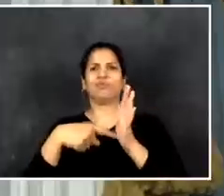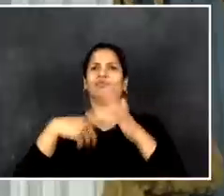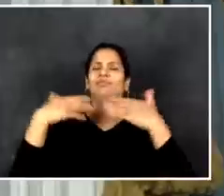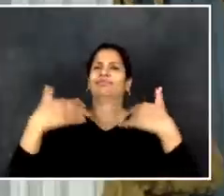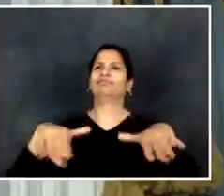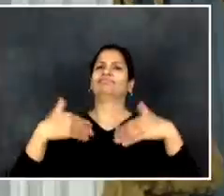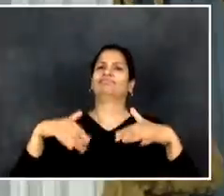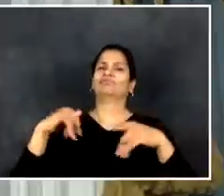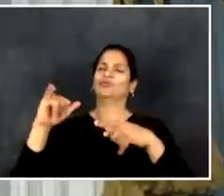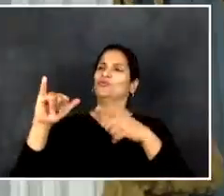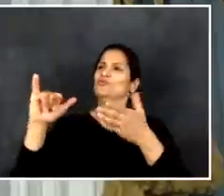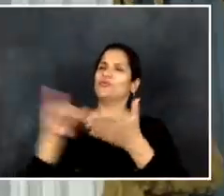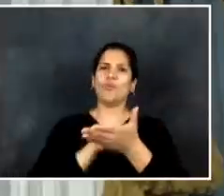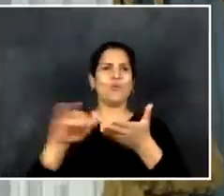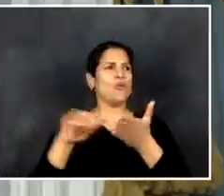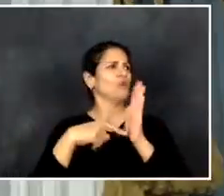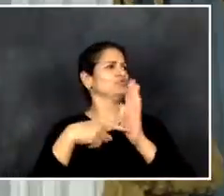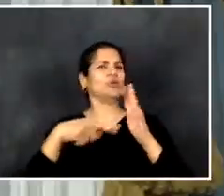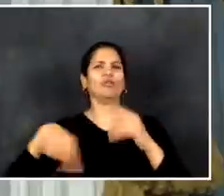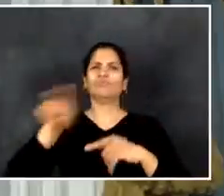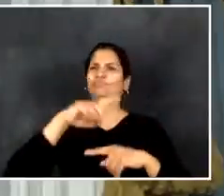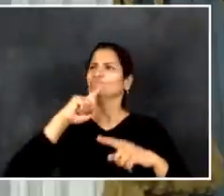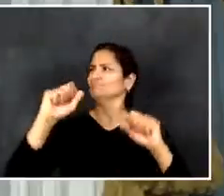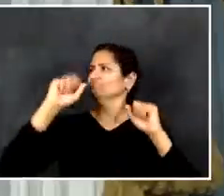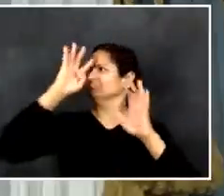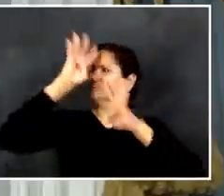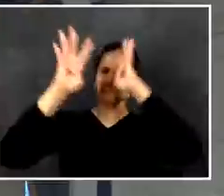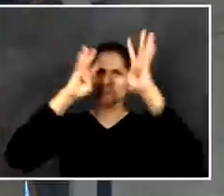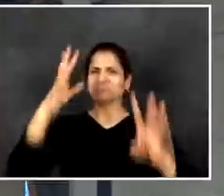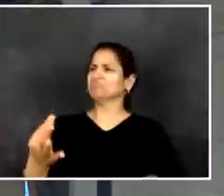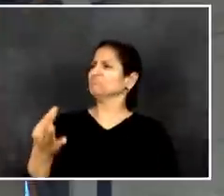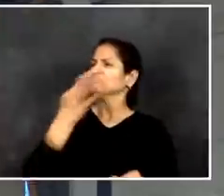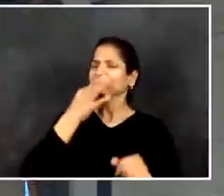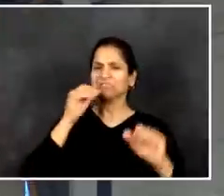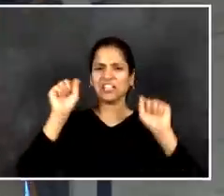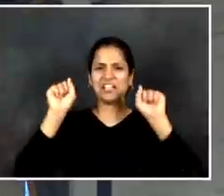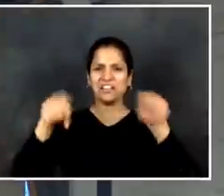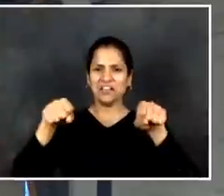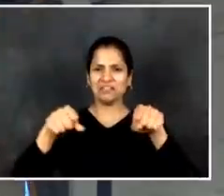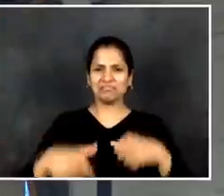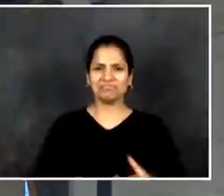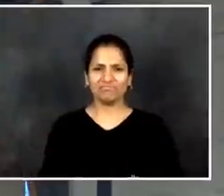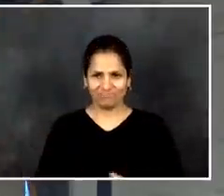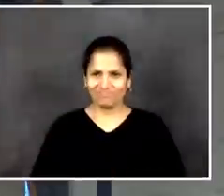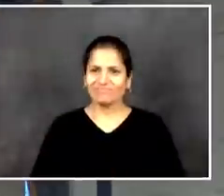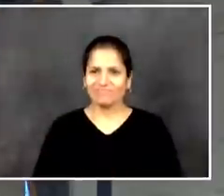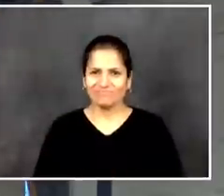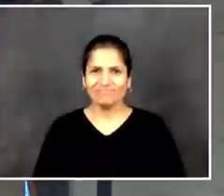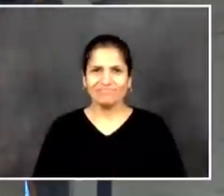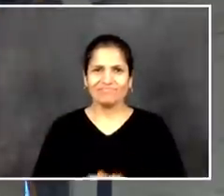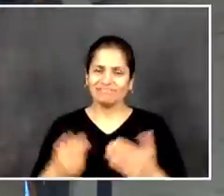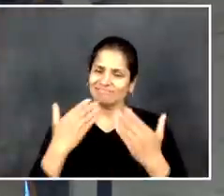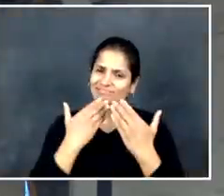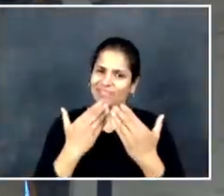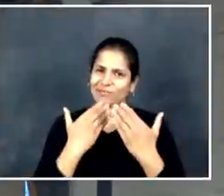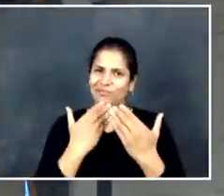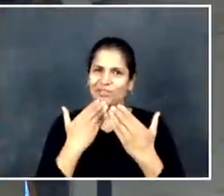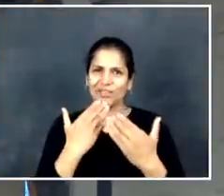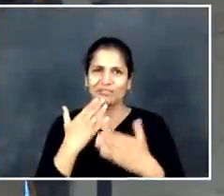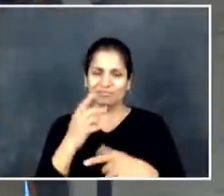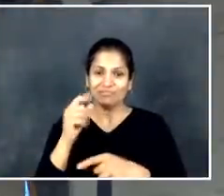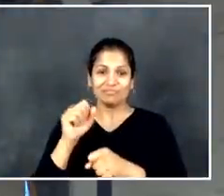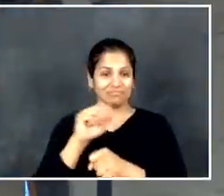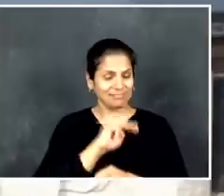creativity in this city, and it's amazing to watch. Thank you, and well done, James, you and your whole team at EDC, and all our